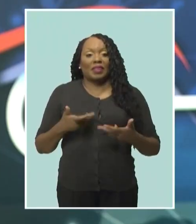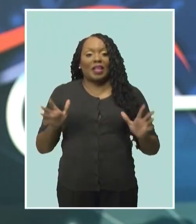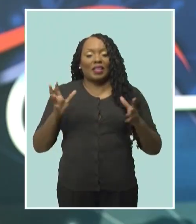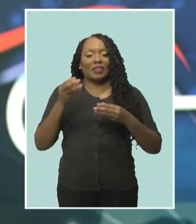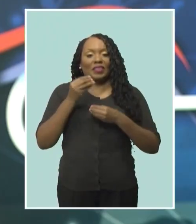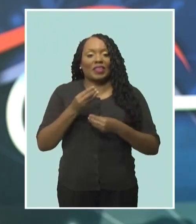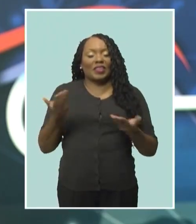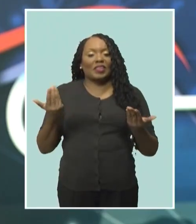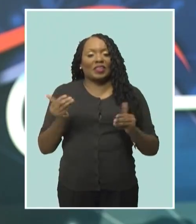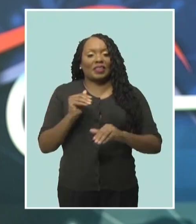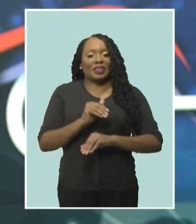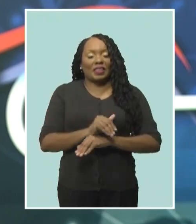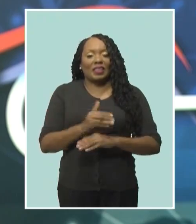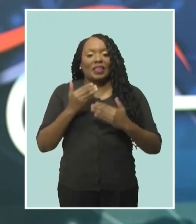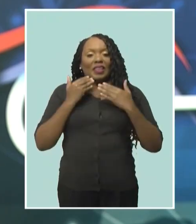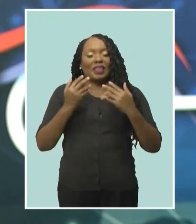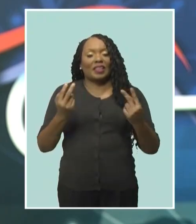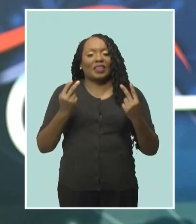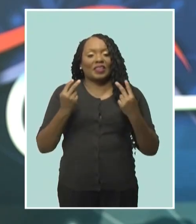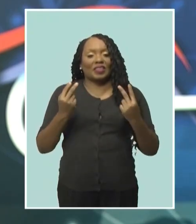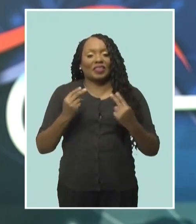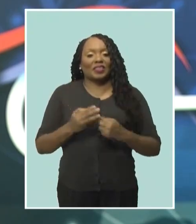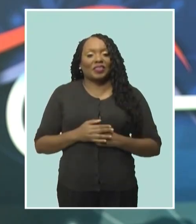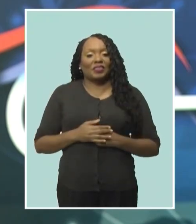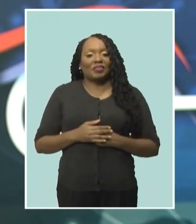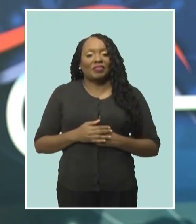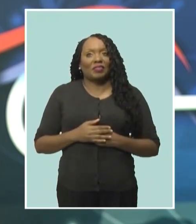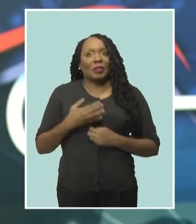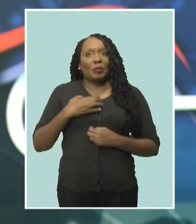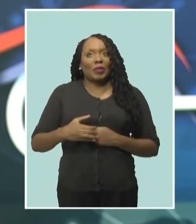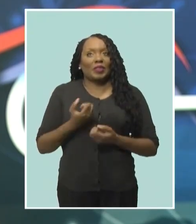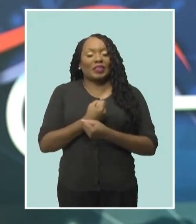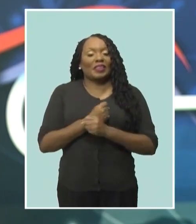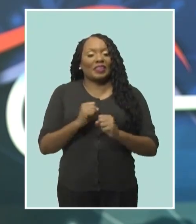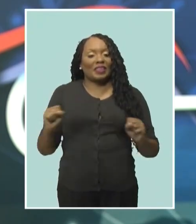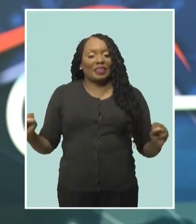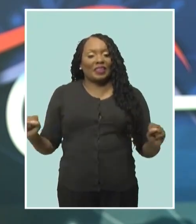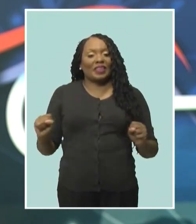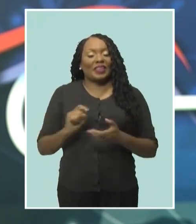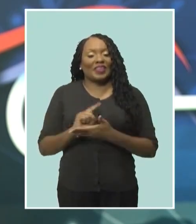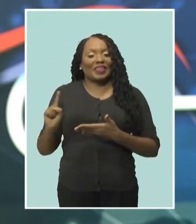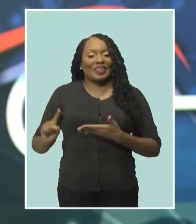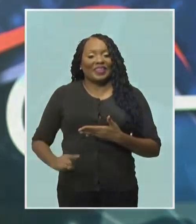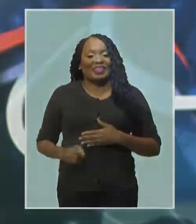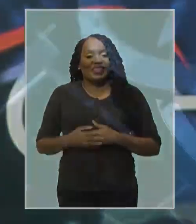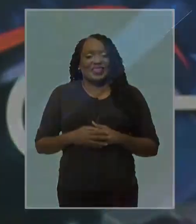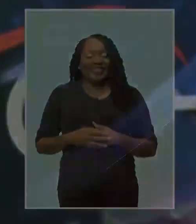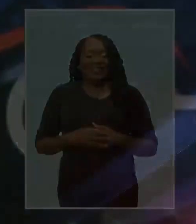news for tonight. Thank you so much for tuning in. Wishing you a safe and happy Easter.